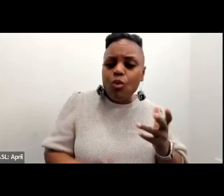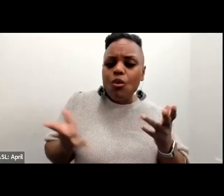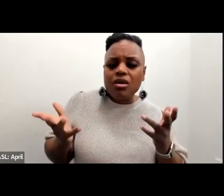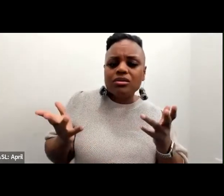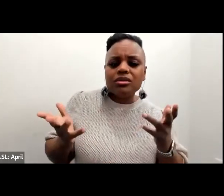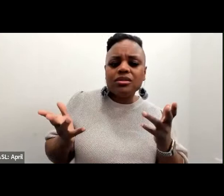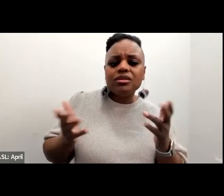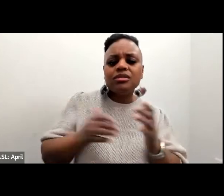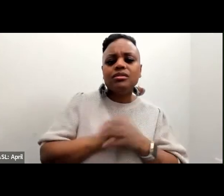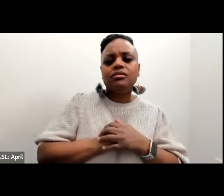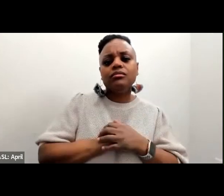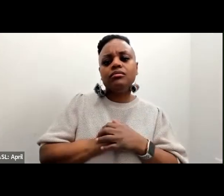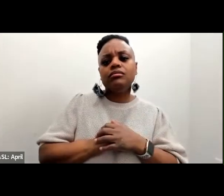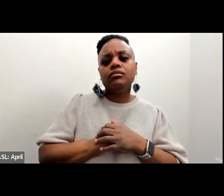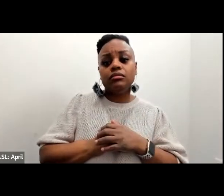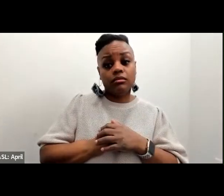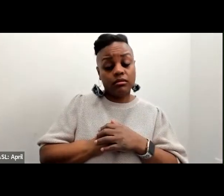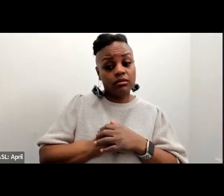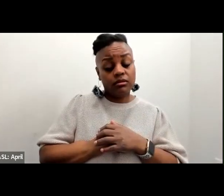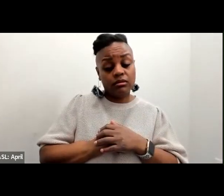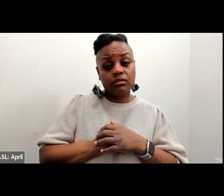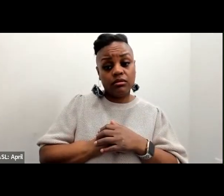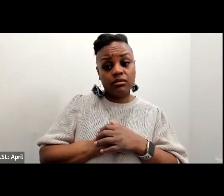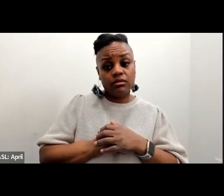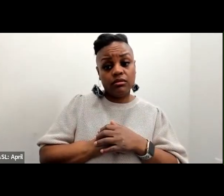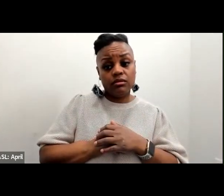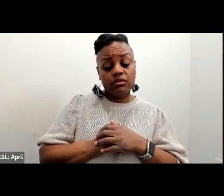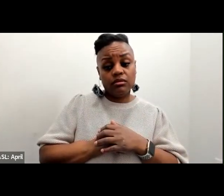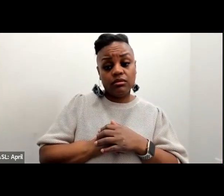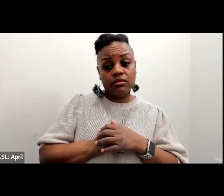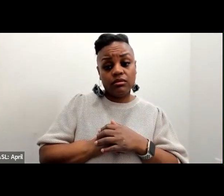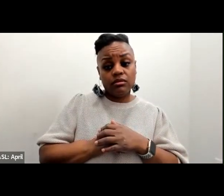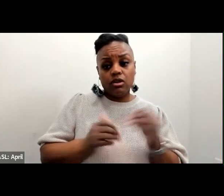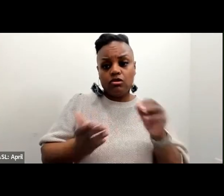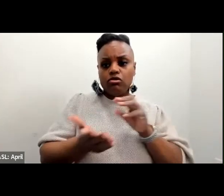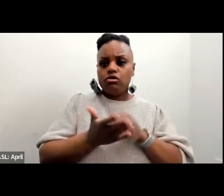power and its mistakes in the decades since?